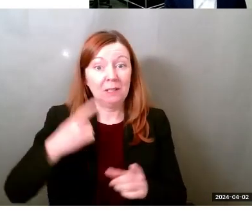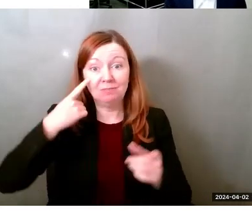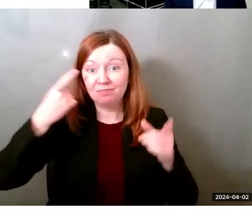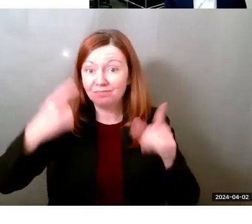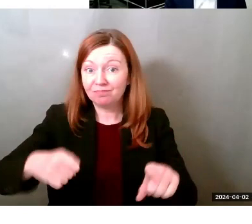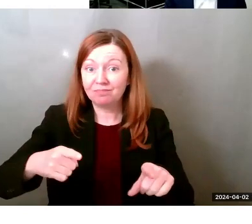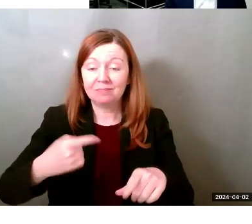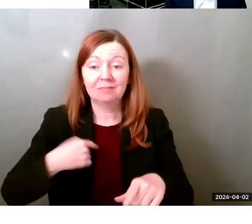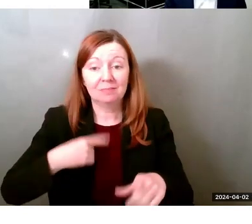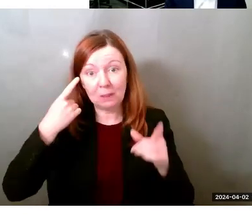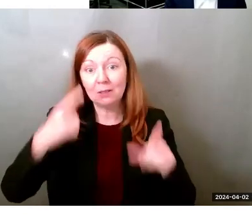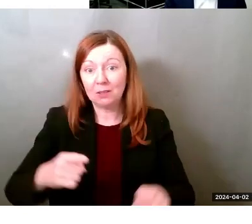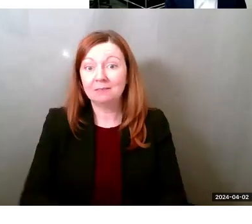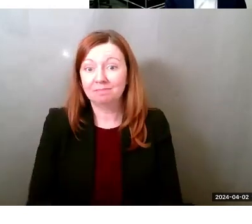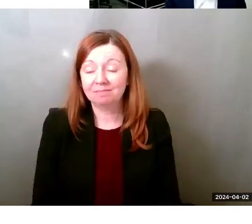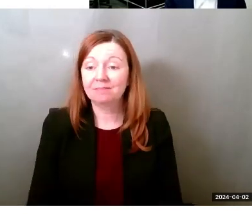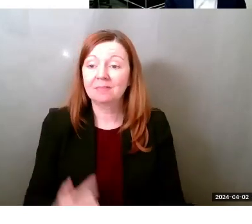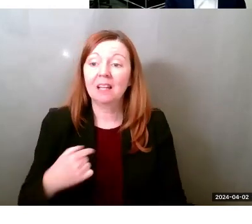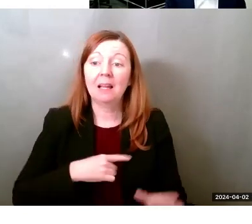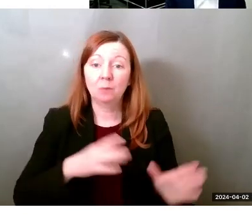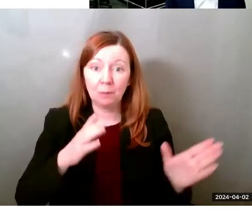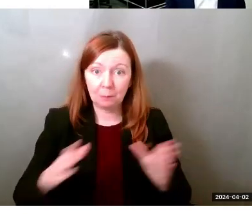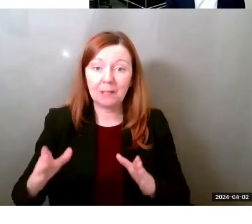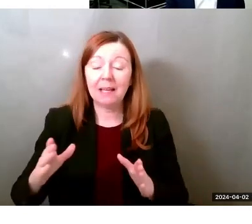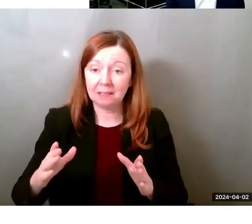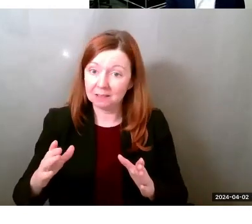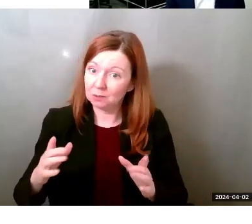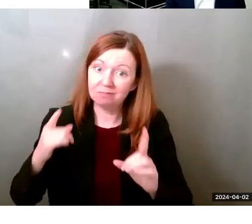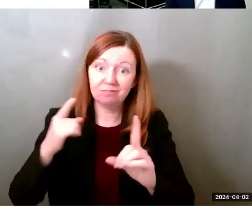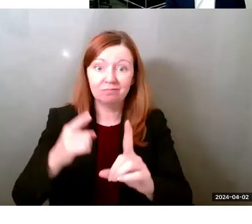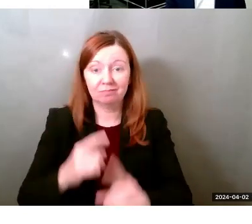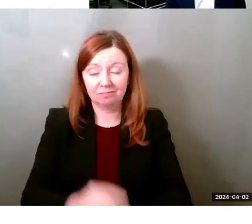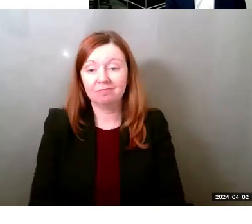would agree and plan to go that route.